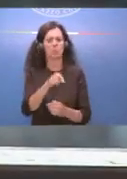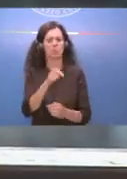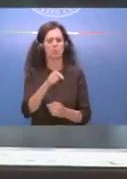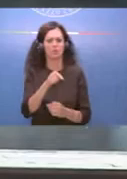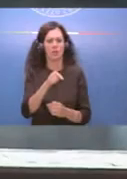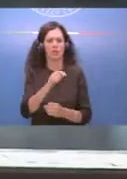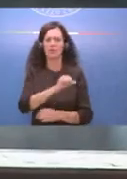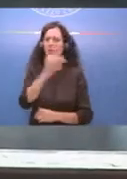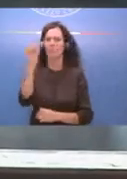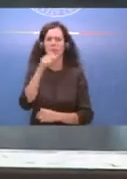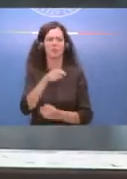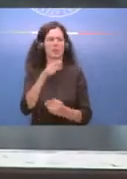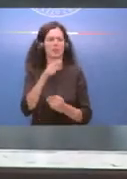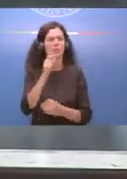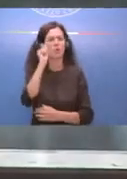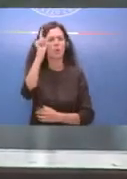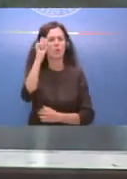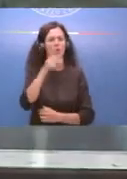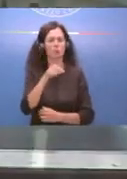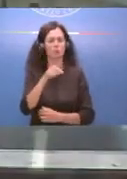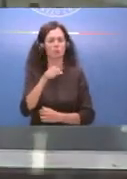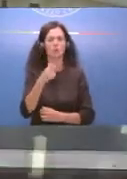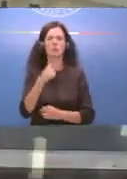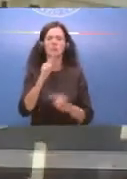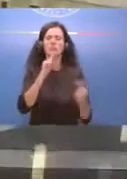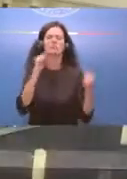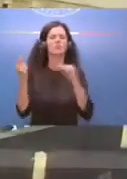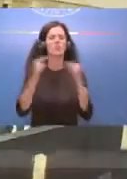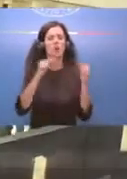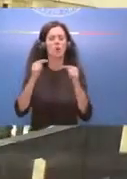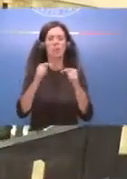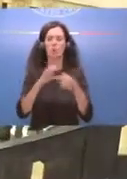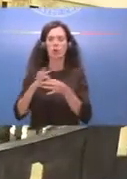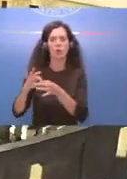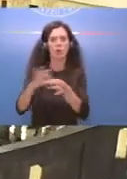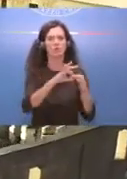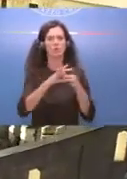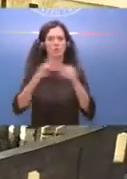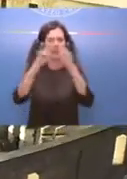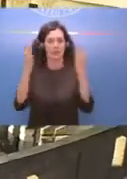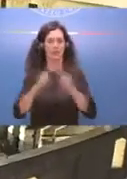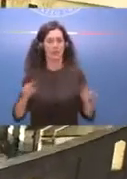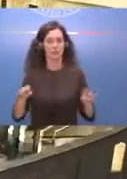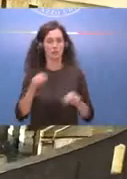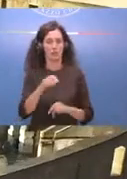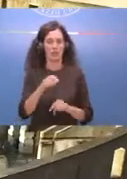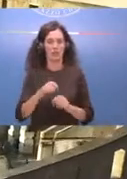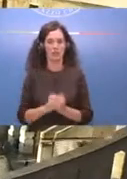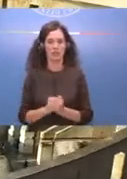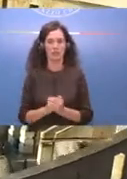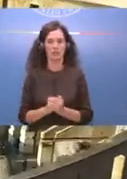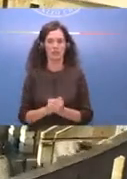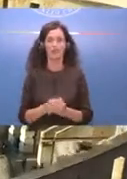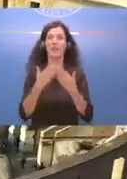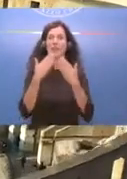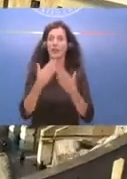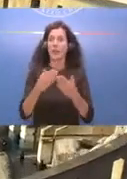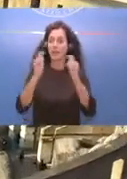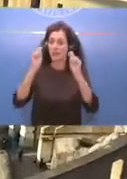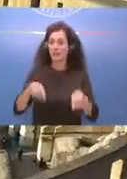the nation building and by italian edge